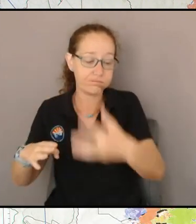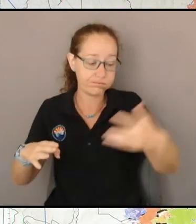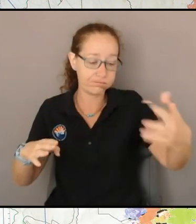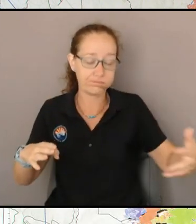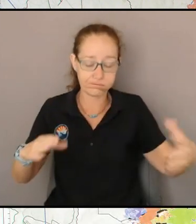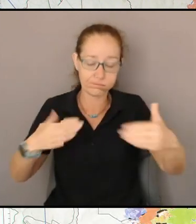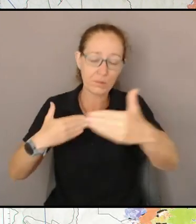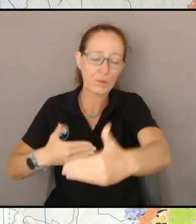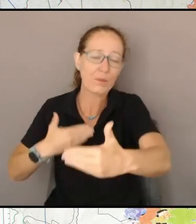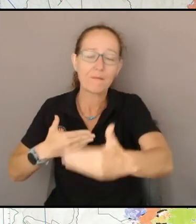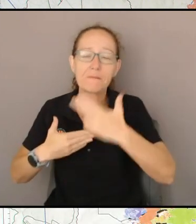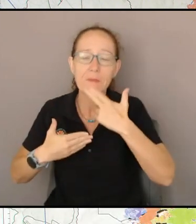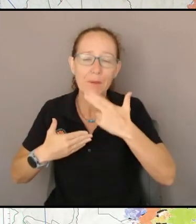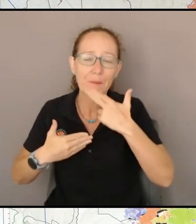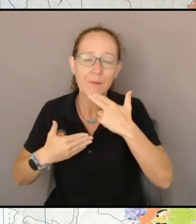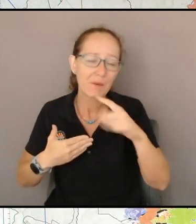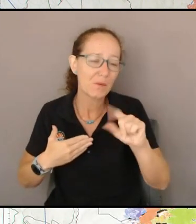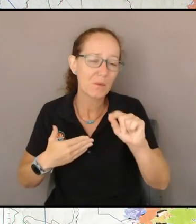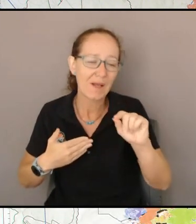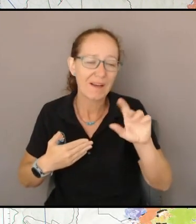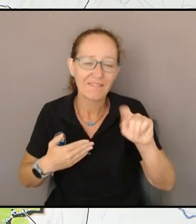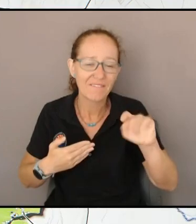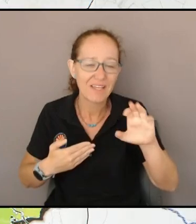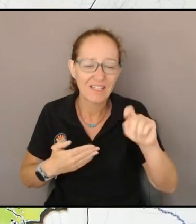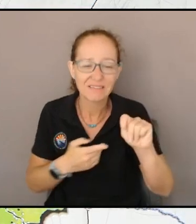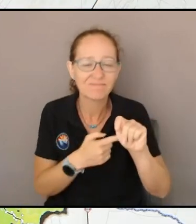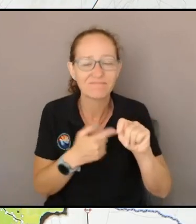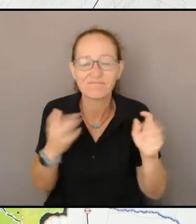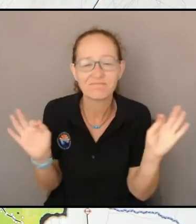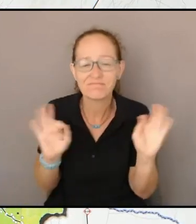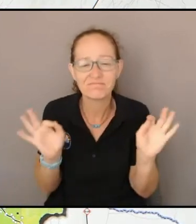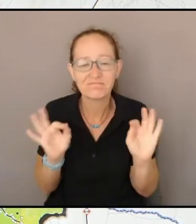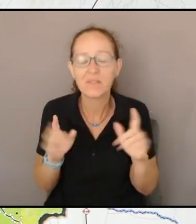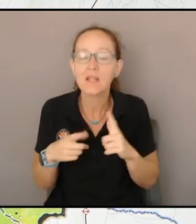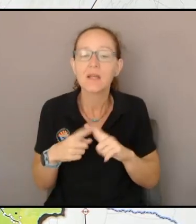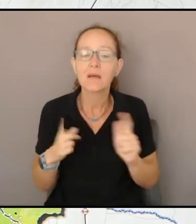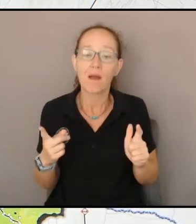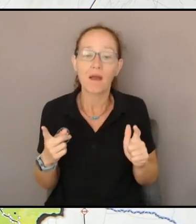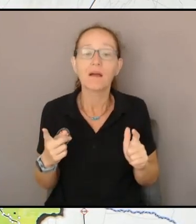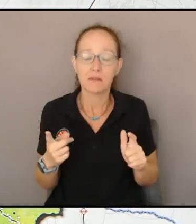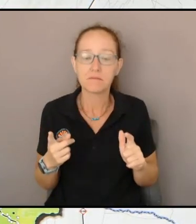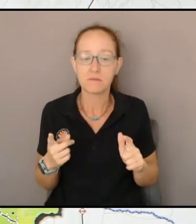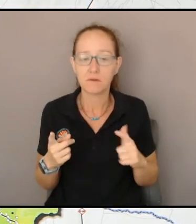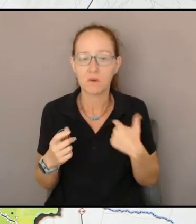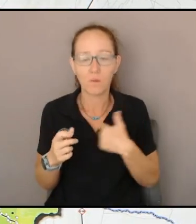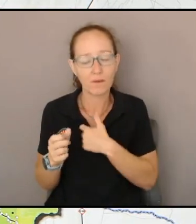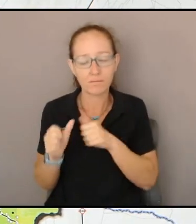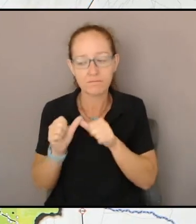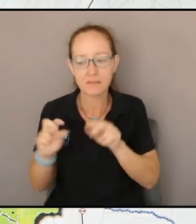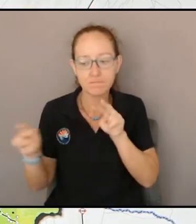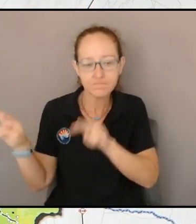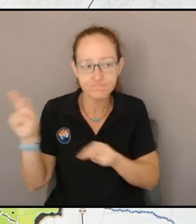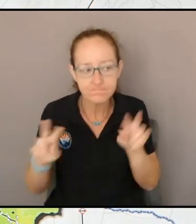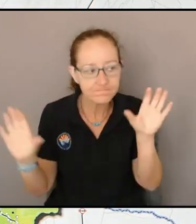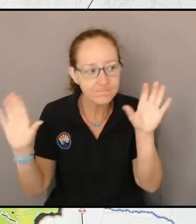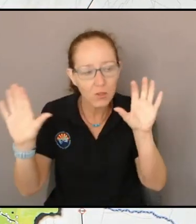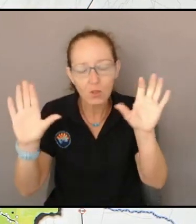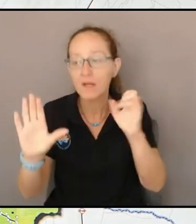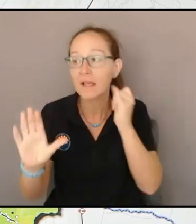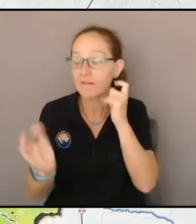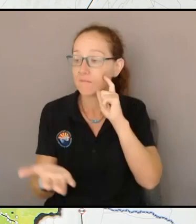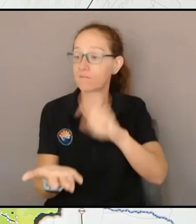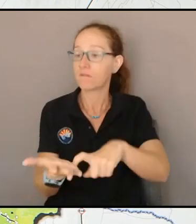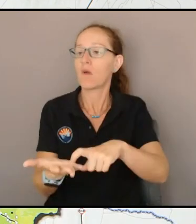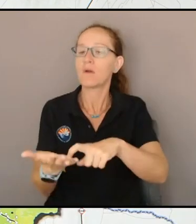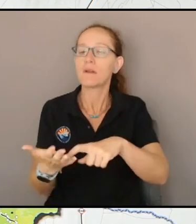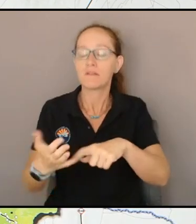evaluate and look for those debris flow areas if we identify them and get any removal out there. So far